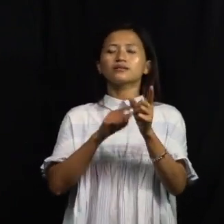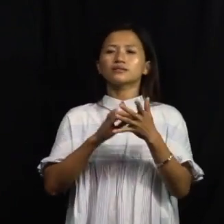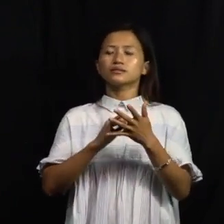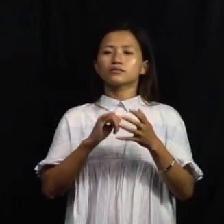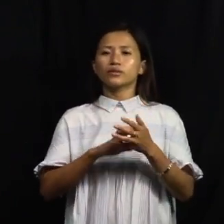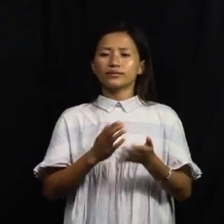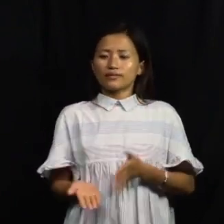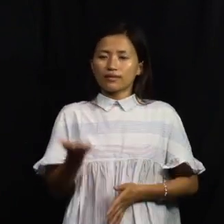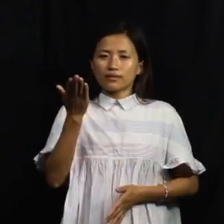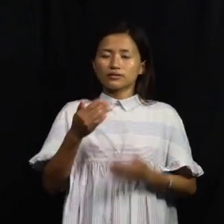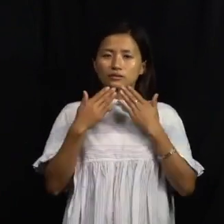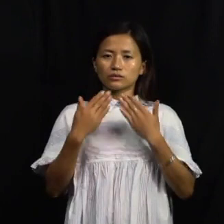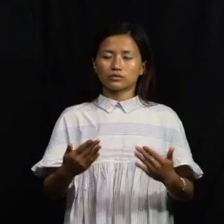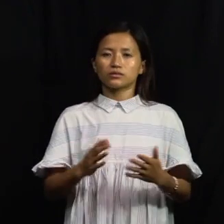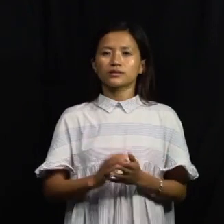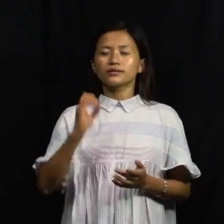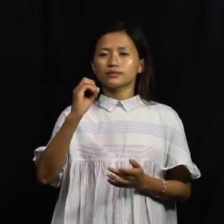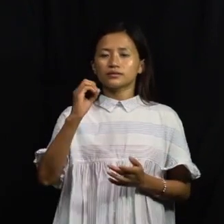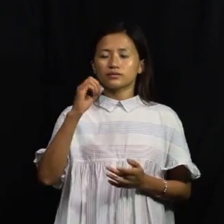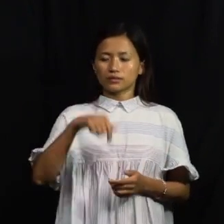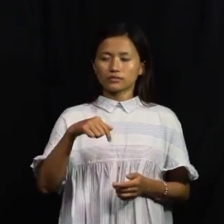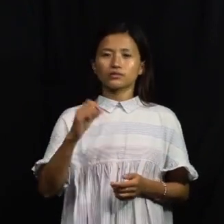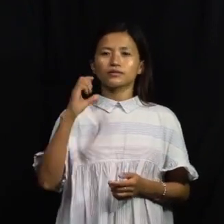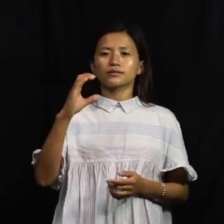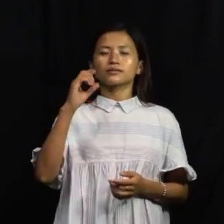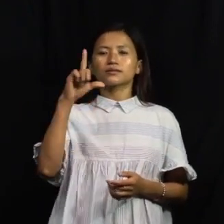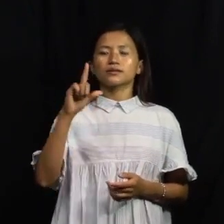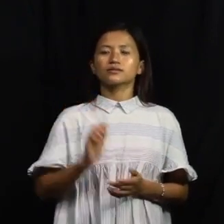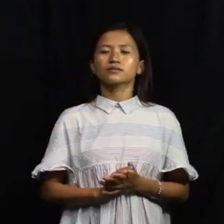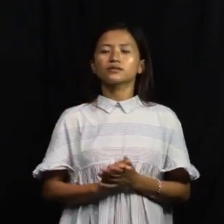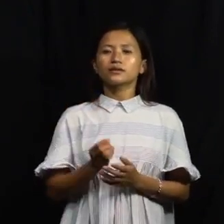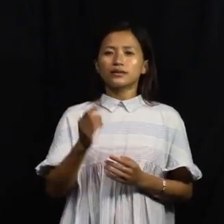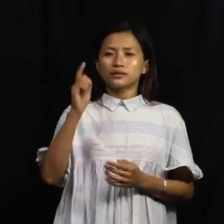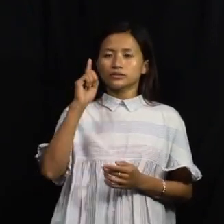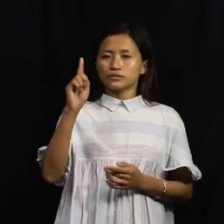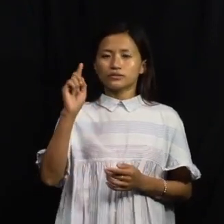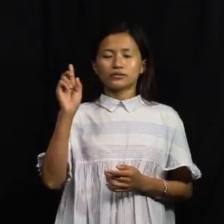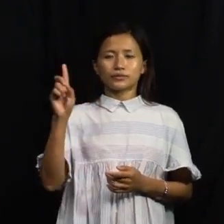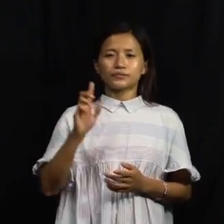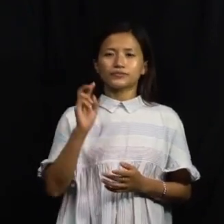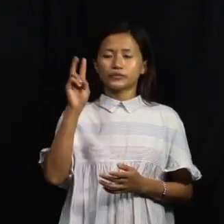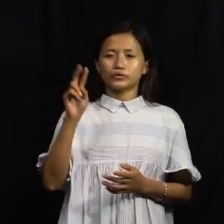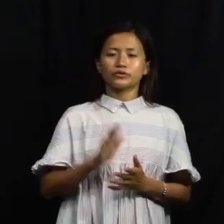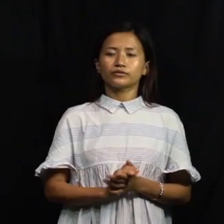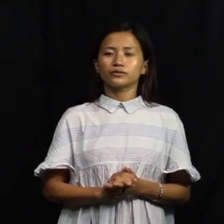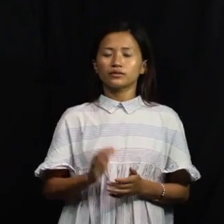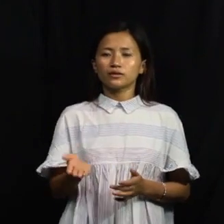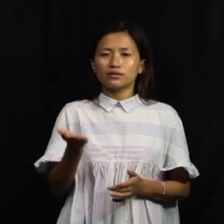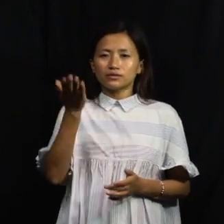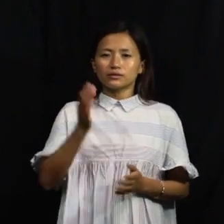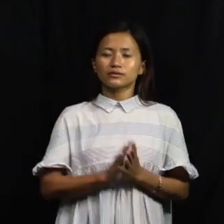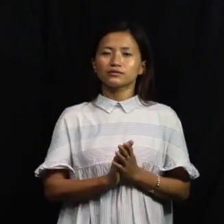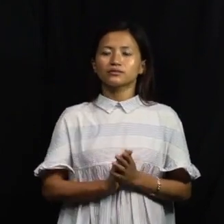school, and now you are in class 11, 12, the higher secondary section of your schooling, isn't it? Then you'll go